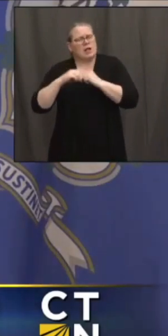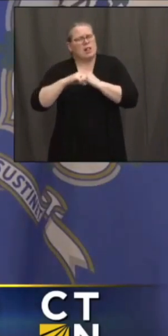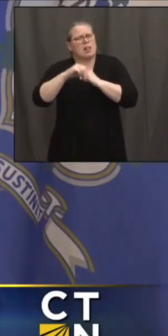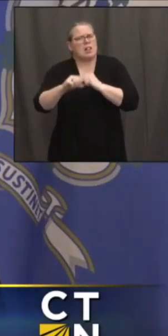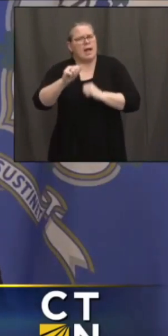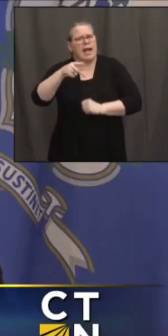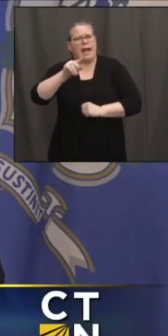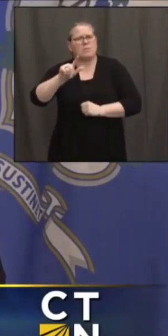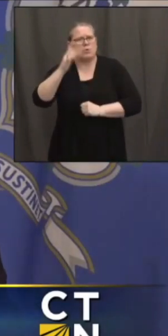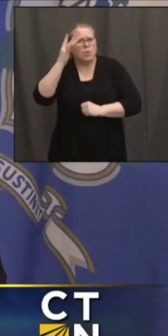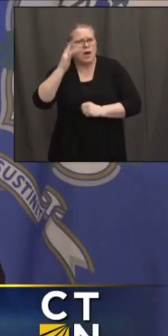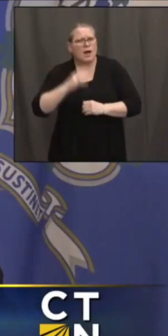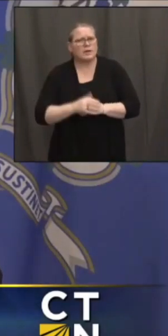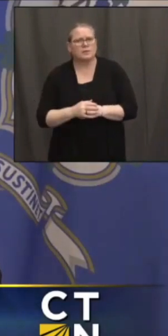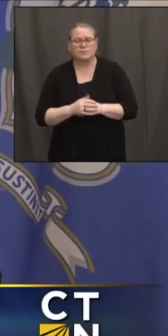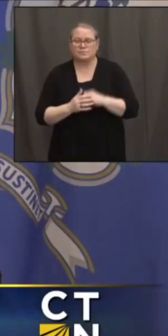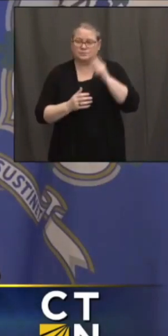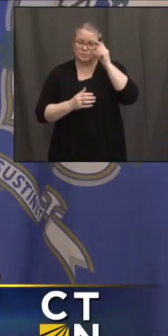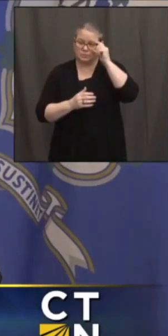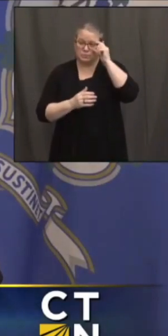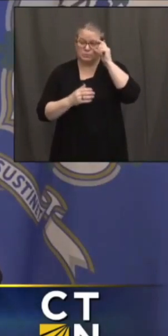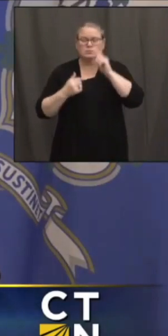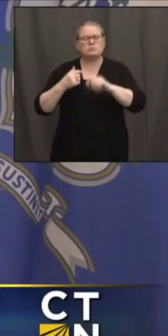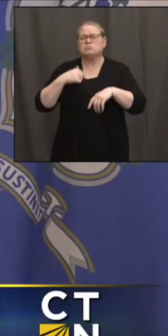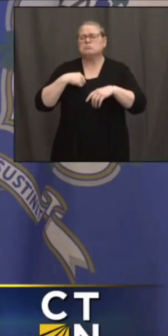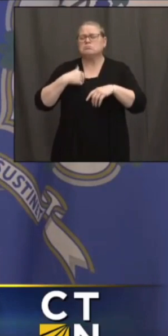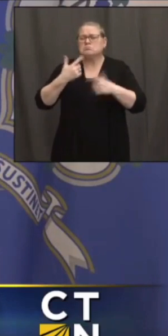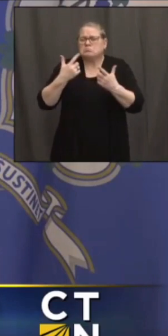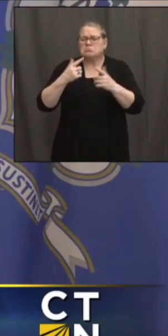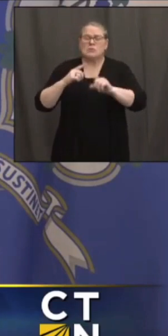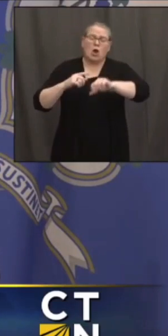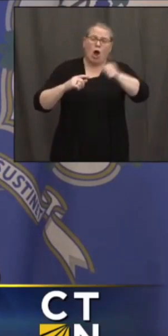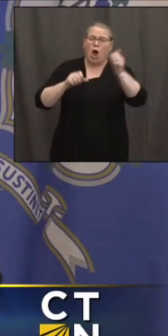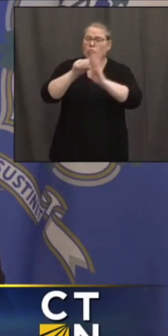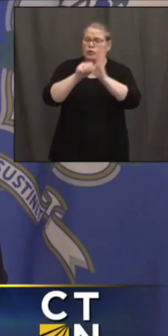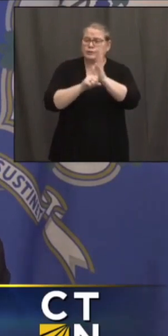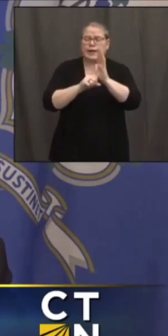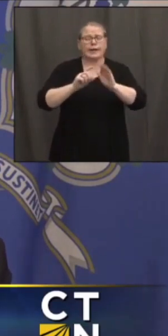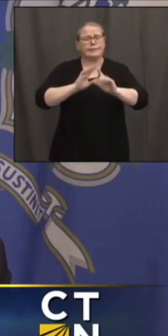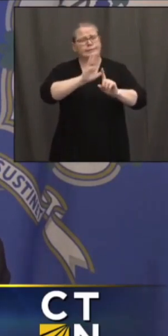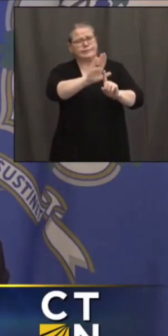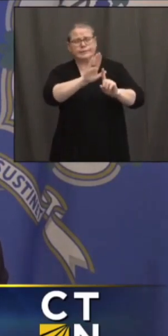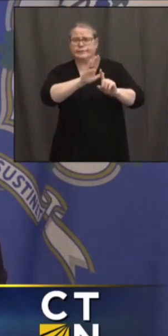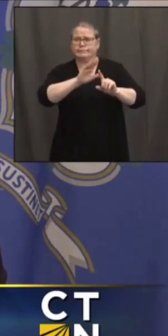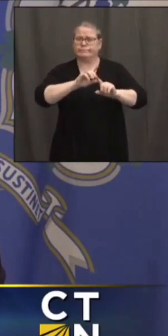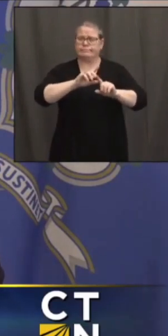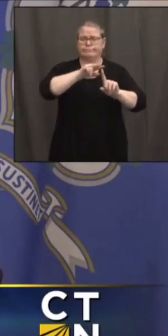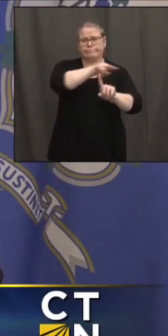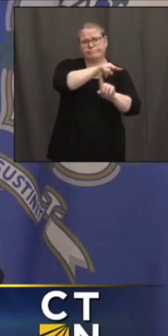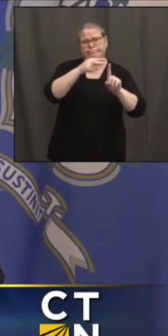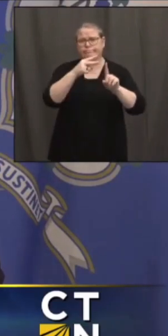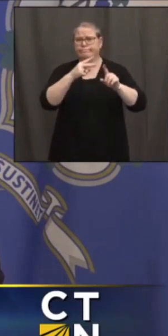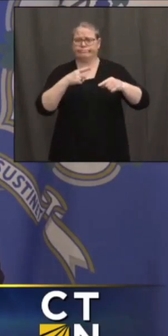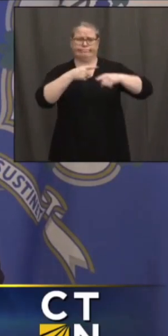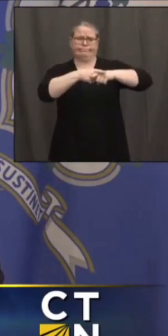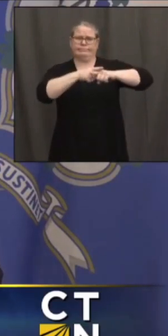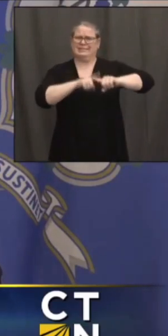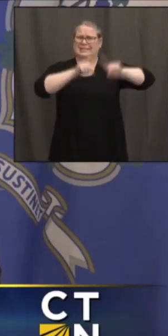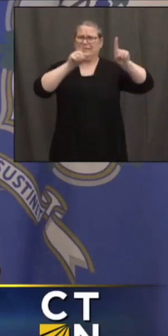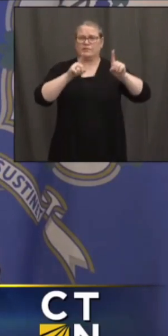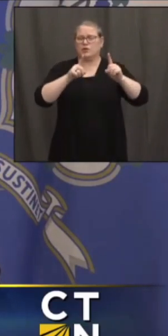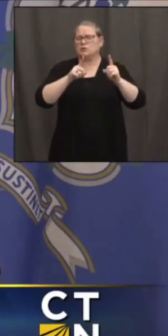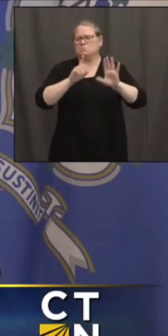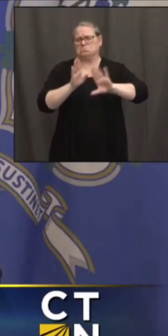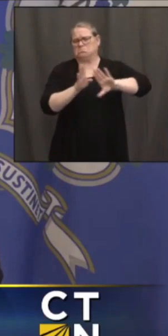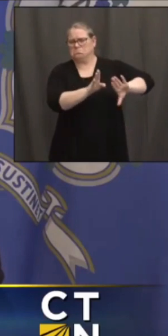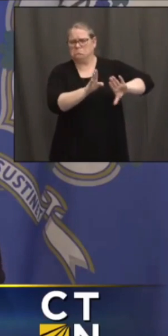something we do in collaboration with the legislature. They gave us the green light to do this back in September as well as early on.